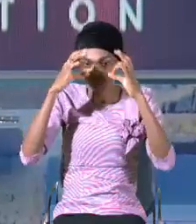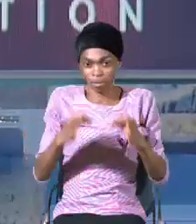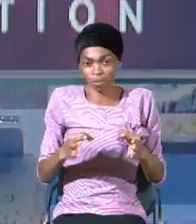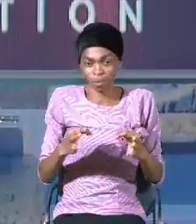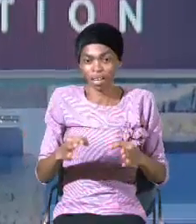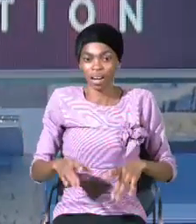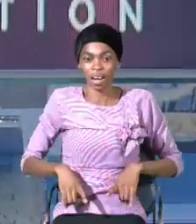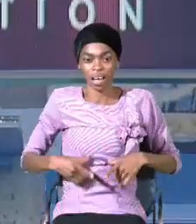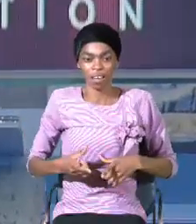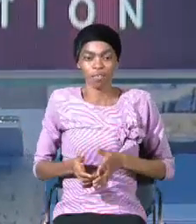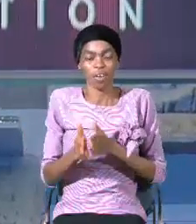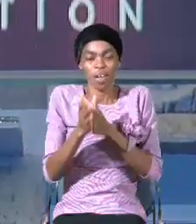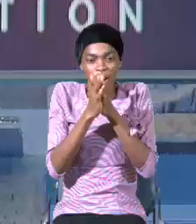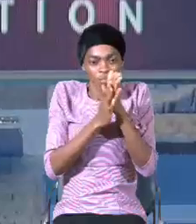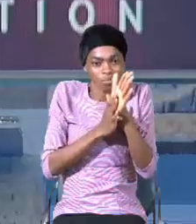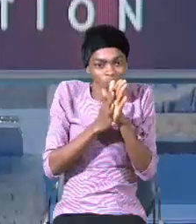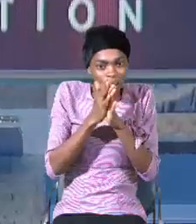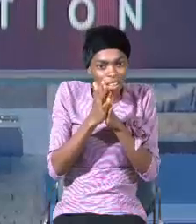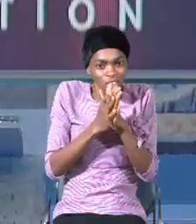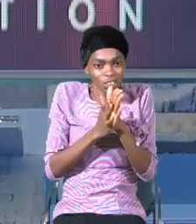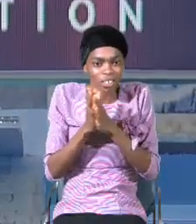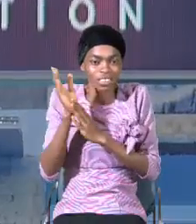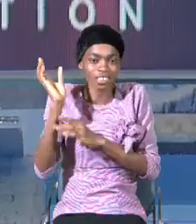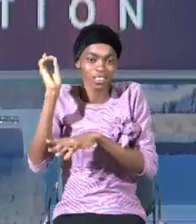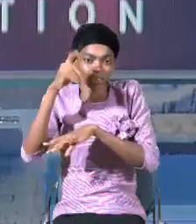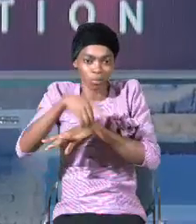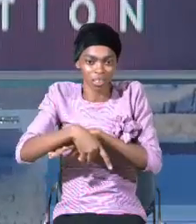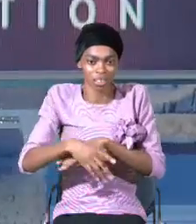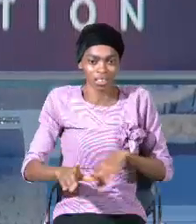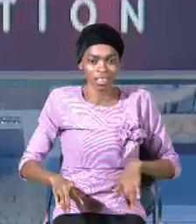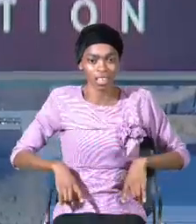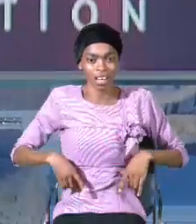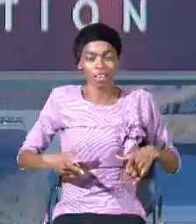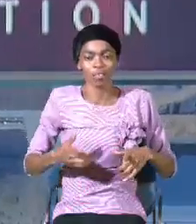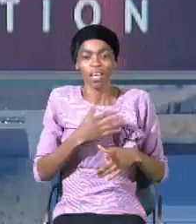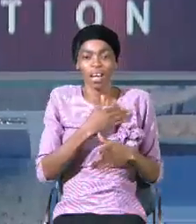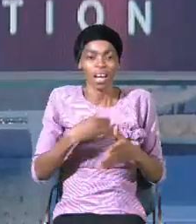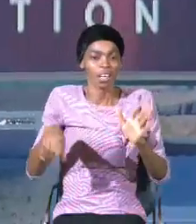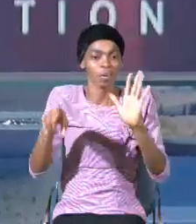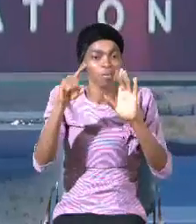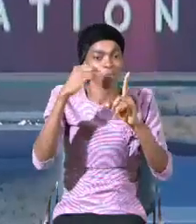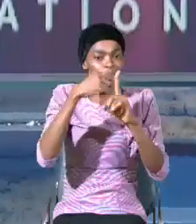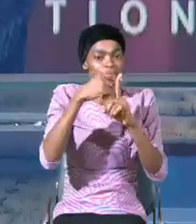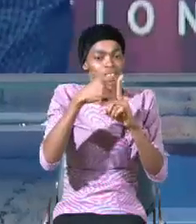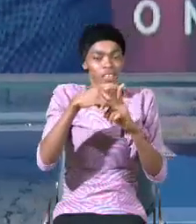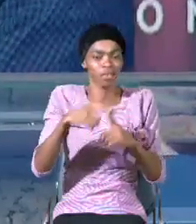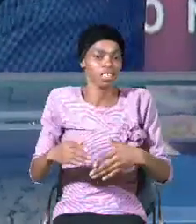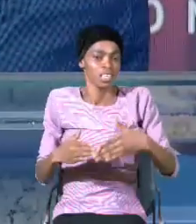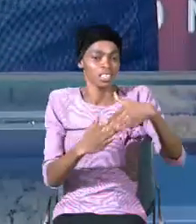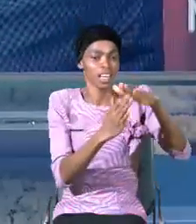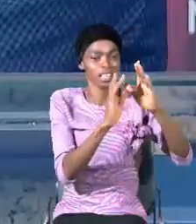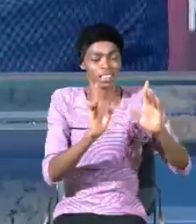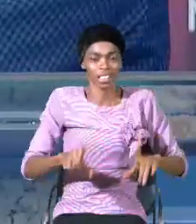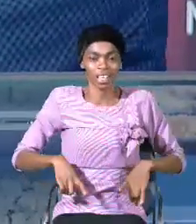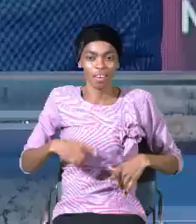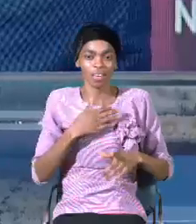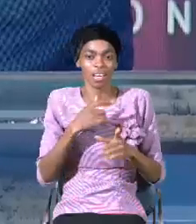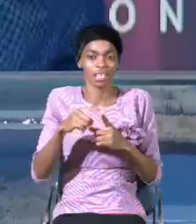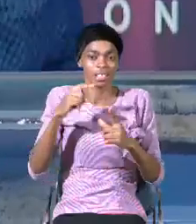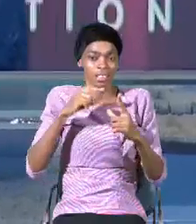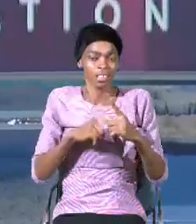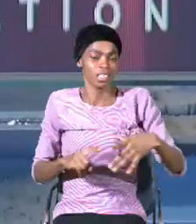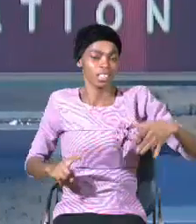passion dominated life, positively directed life, and then the